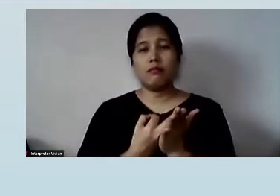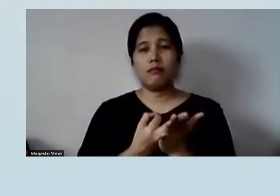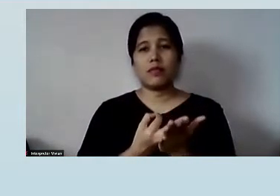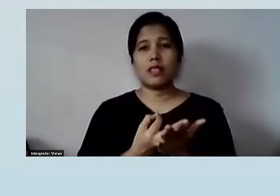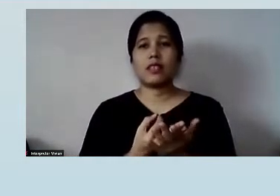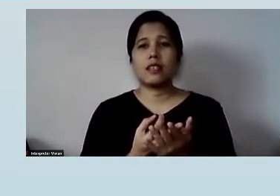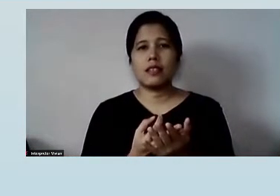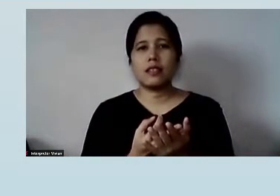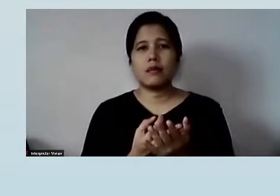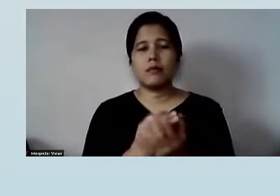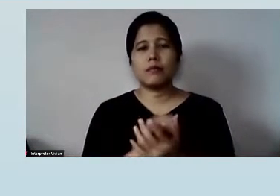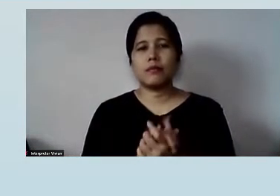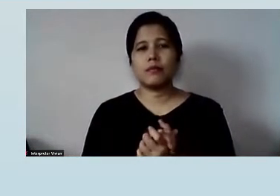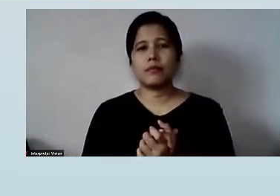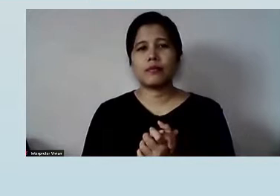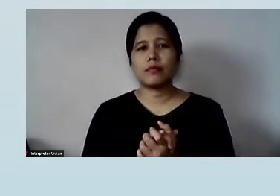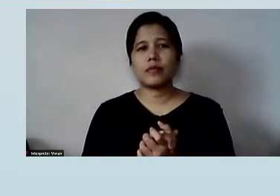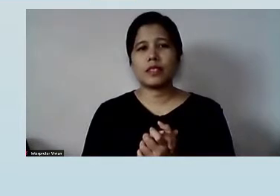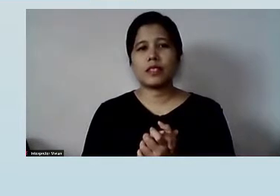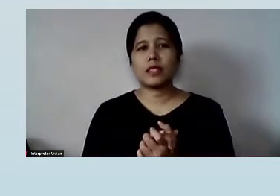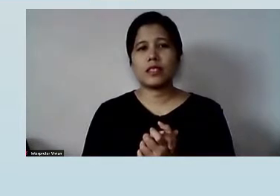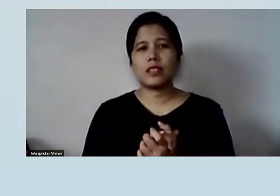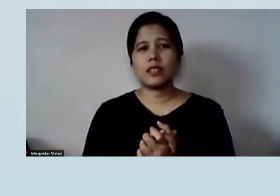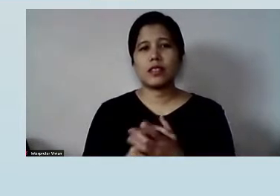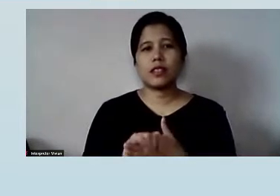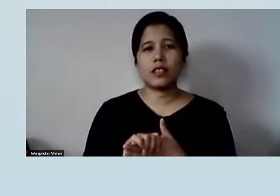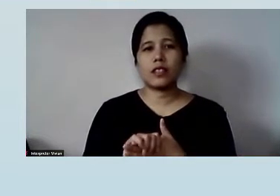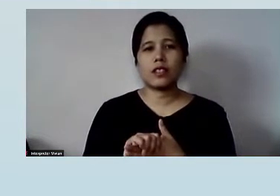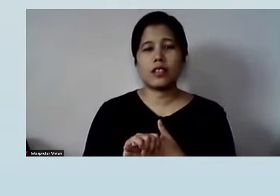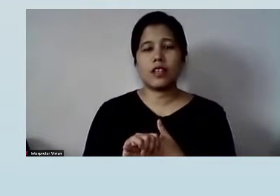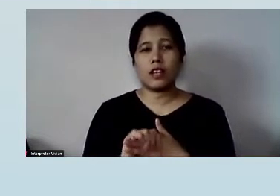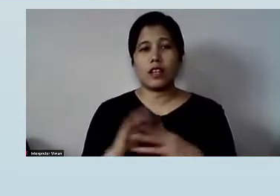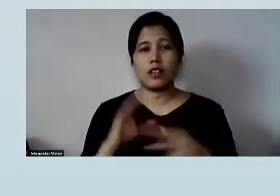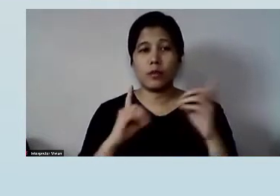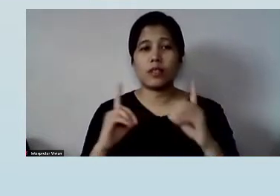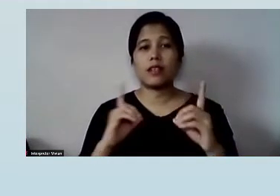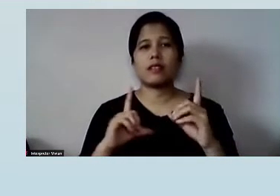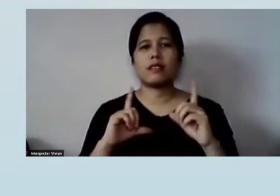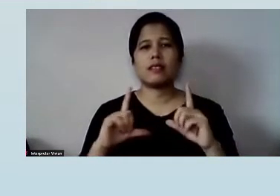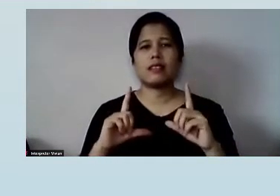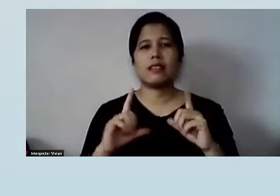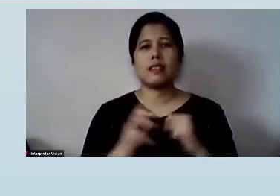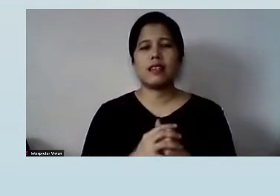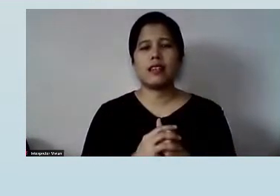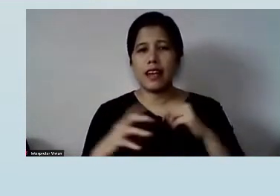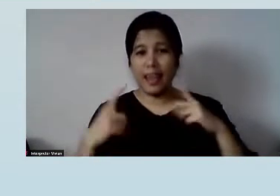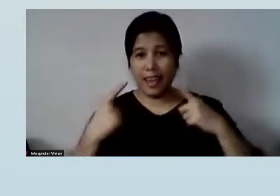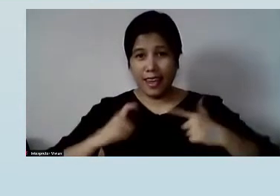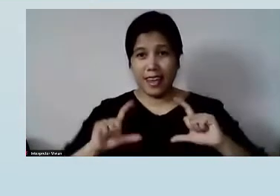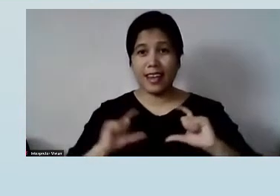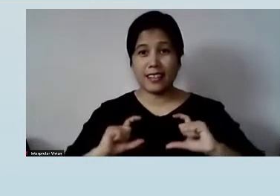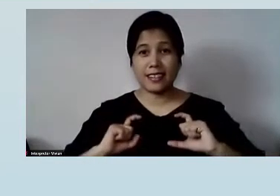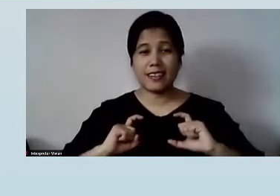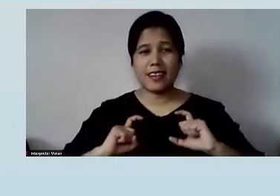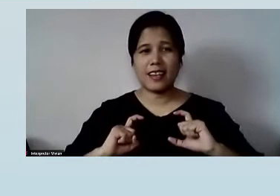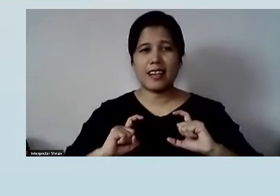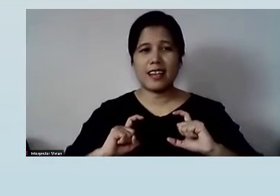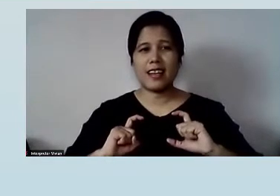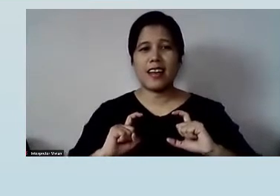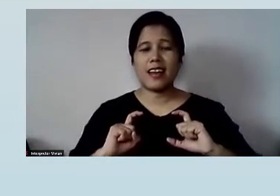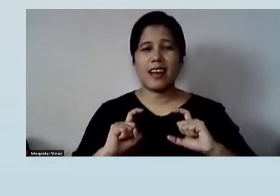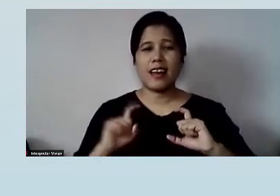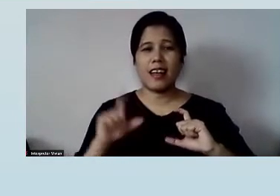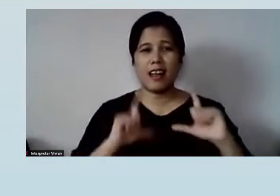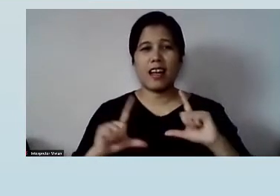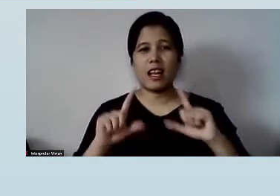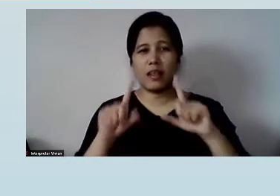x-rays, computerized tomographies, scans and blood tests, no, in all